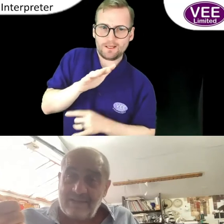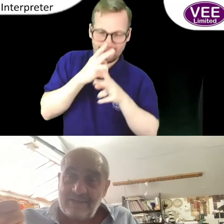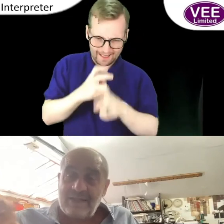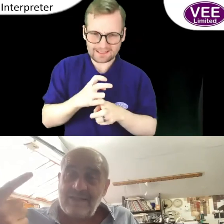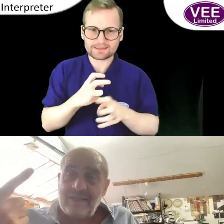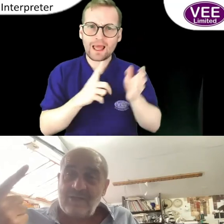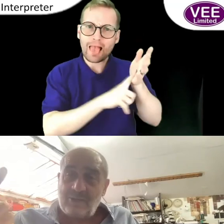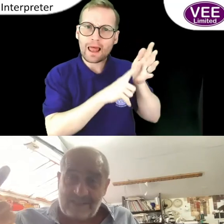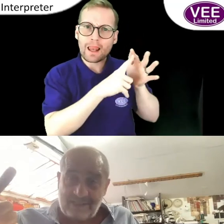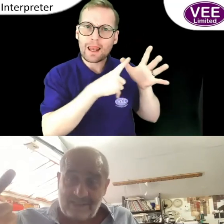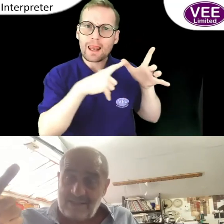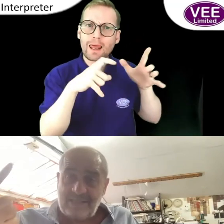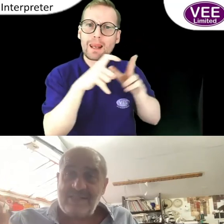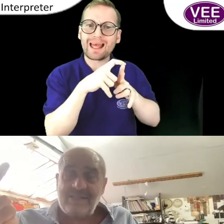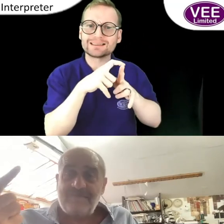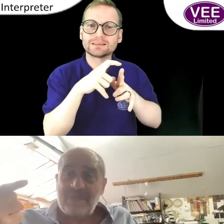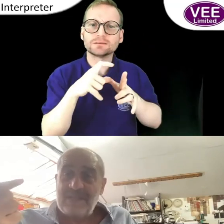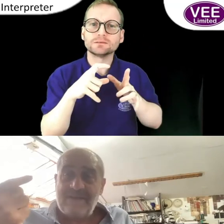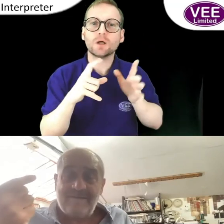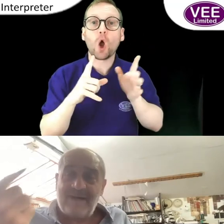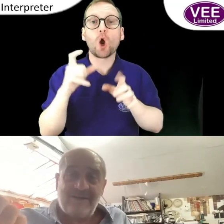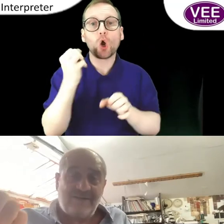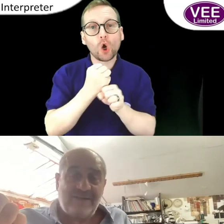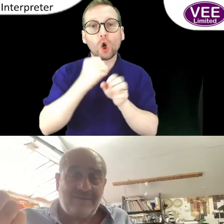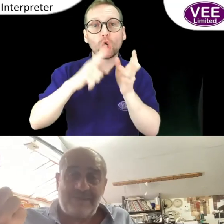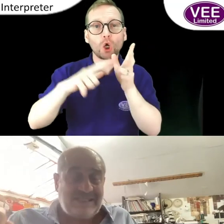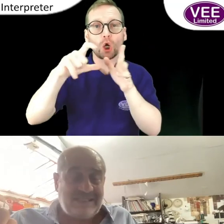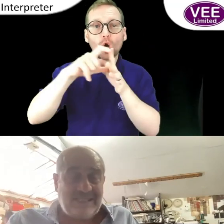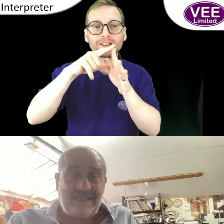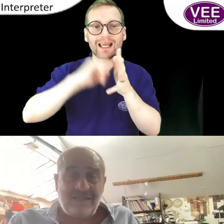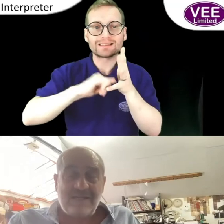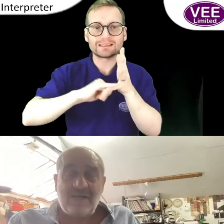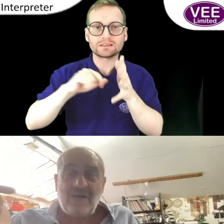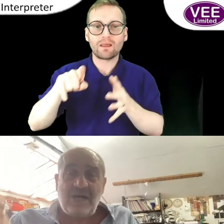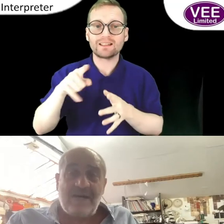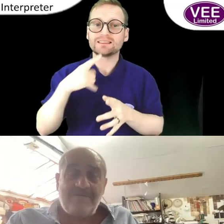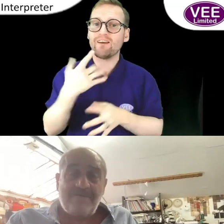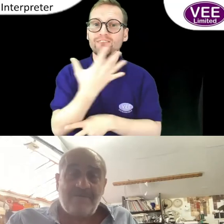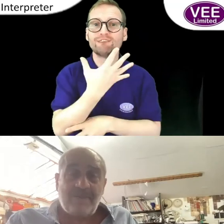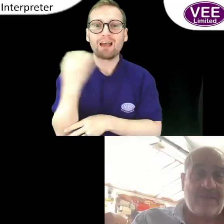lead, goddesses. This is 500 BCE.